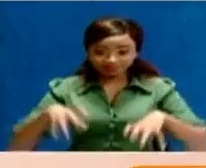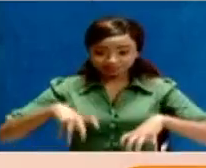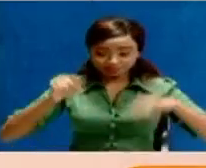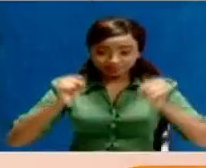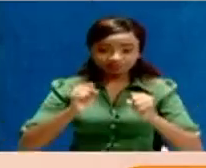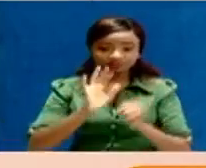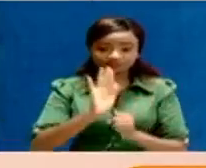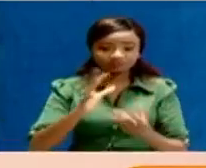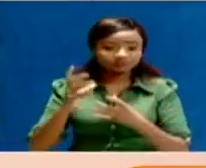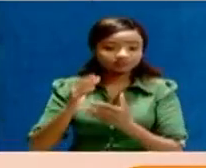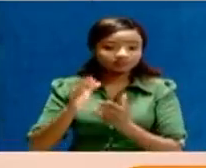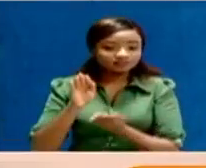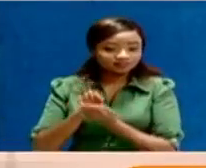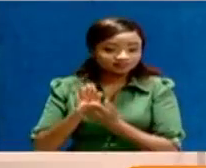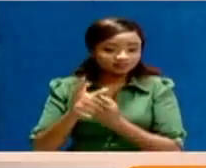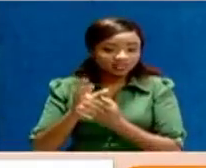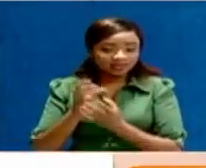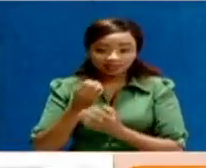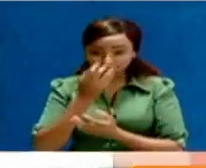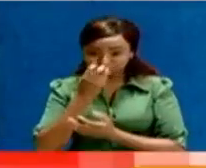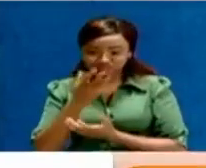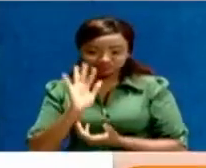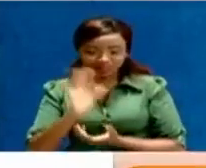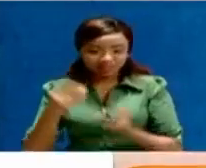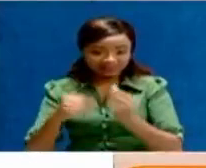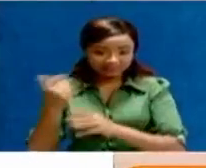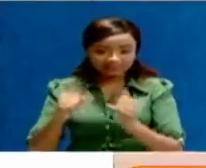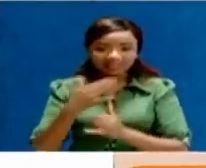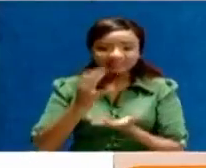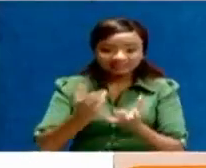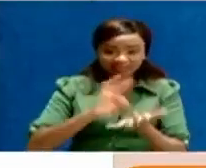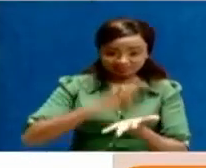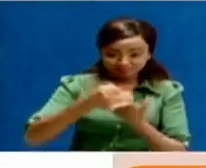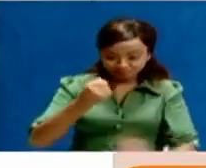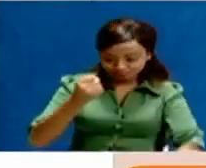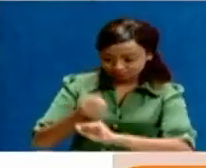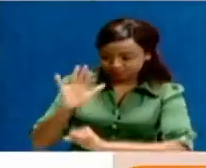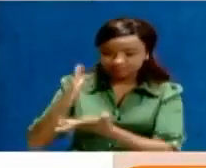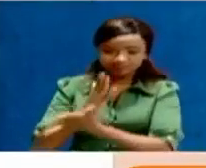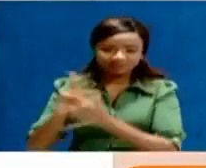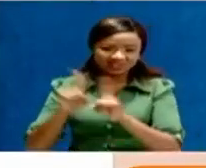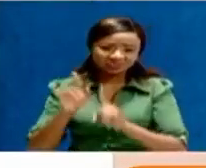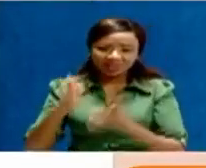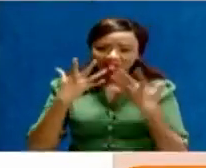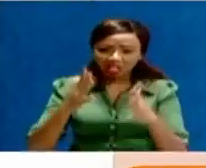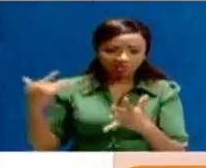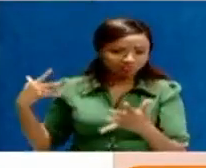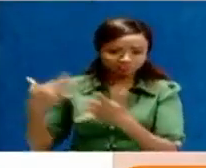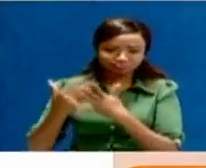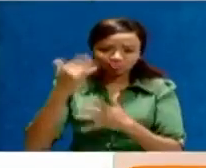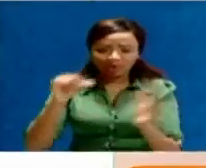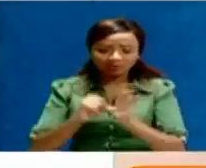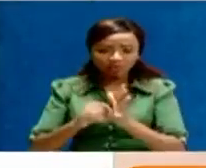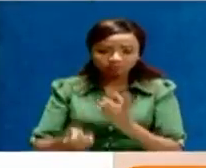Stakeholders in the horticultural industry are pushing for a revolving fund that will support the sector and cushion it from losses in the event